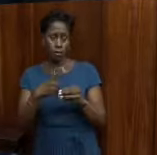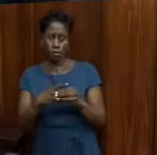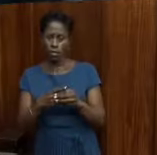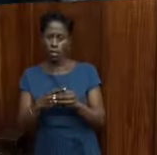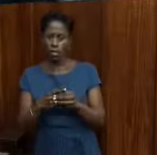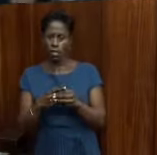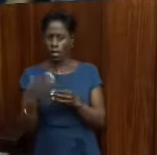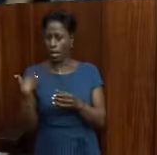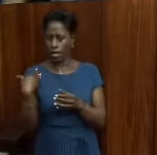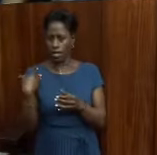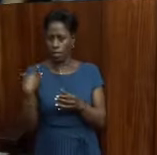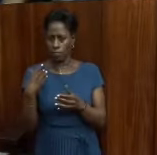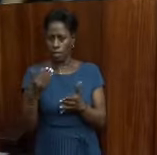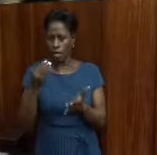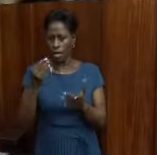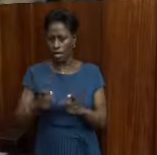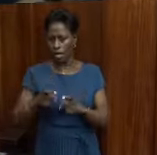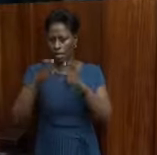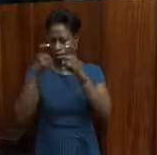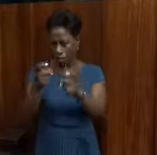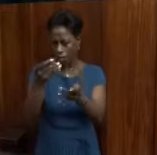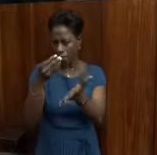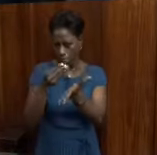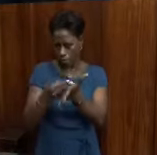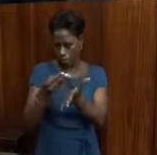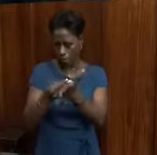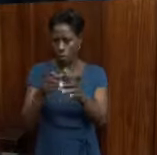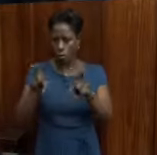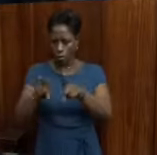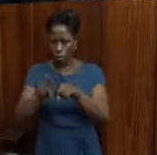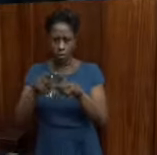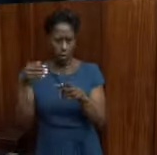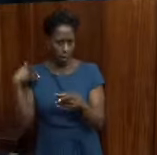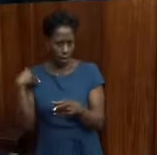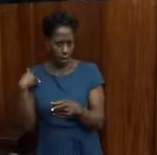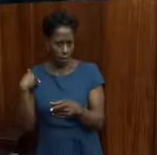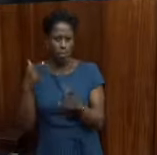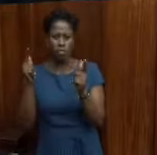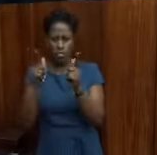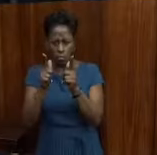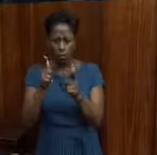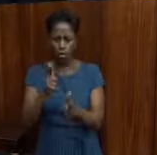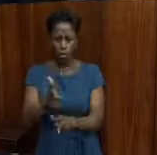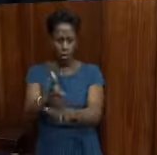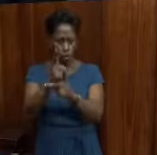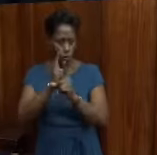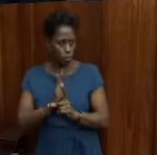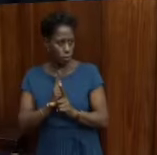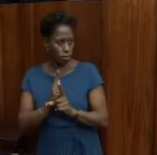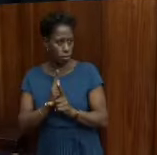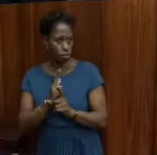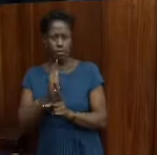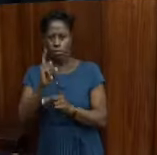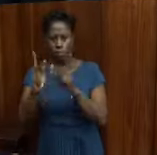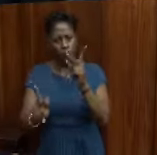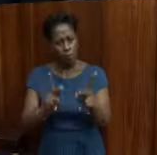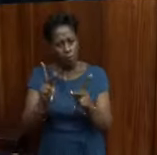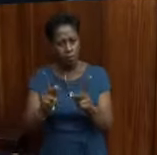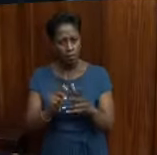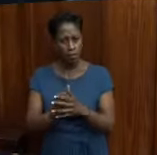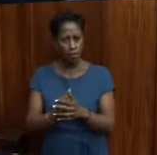GEF-SGD, or GEF, in addressing issues of poverty reduction, climate change mitigation and adaptation, gender equality,